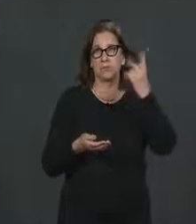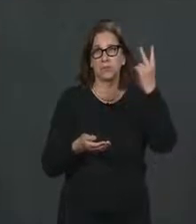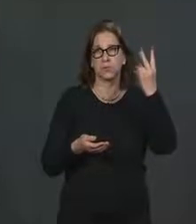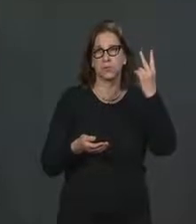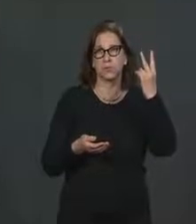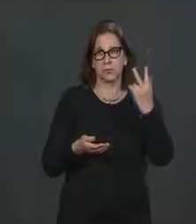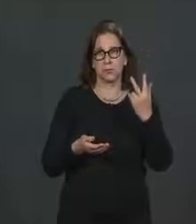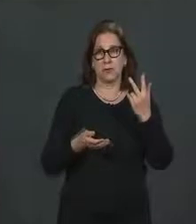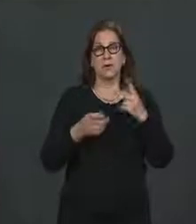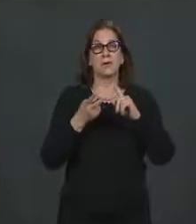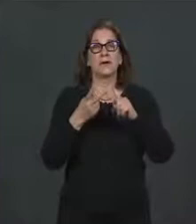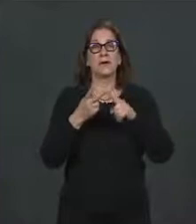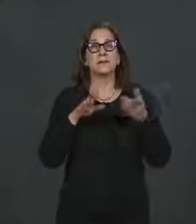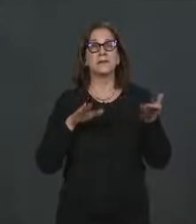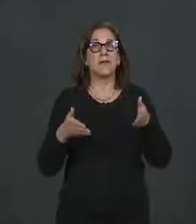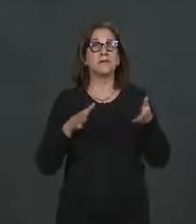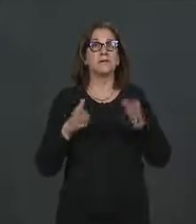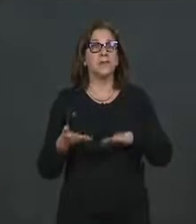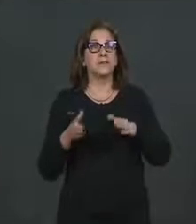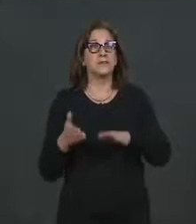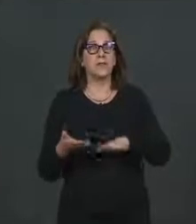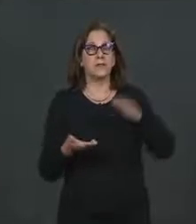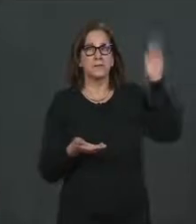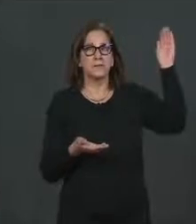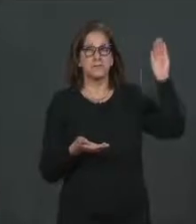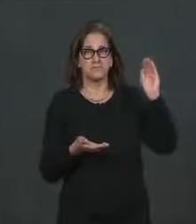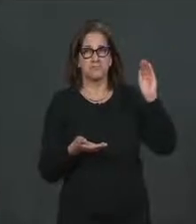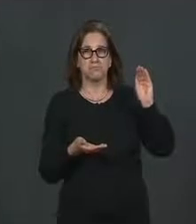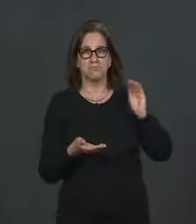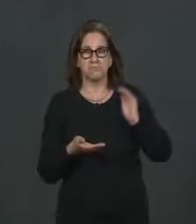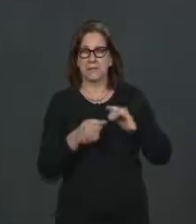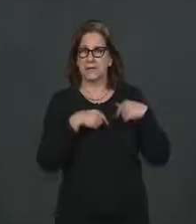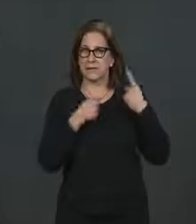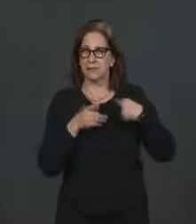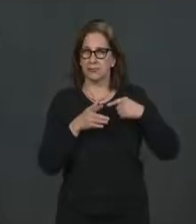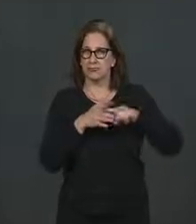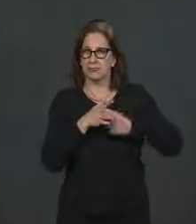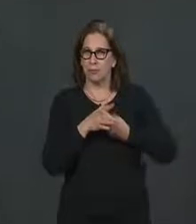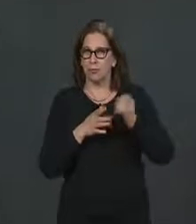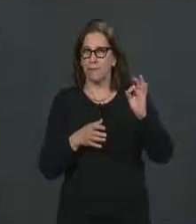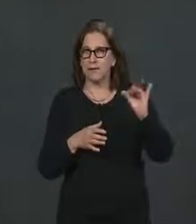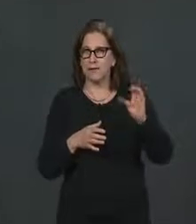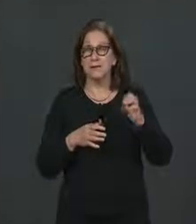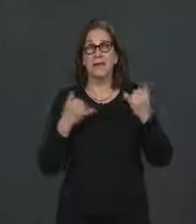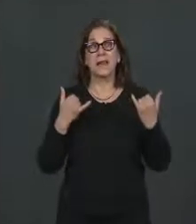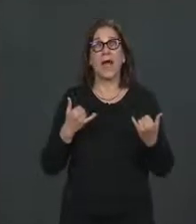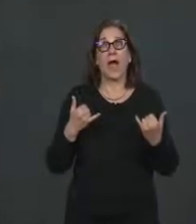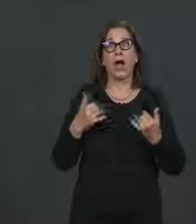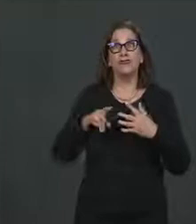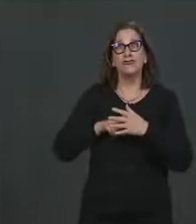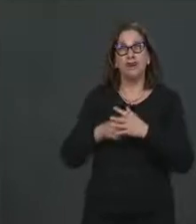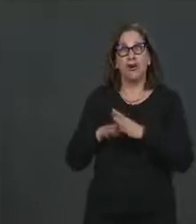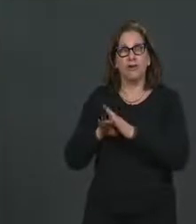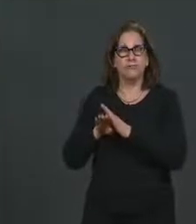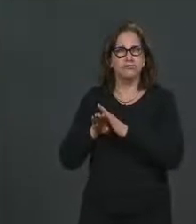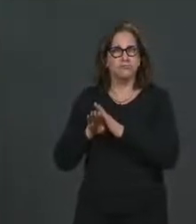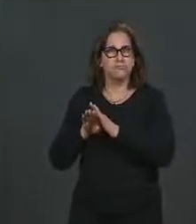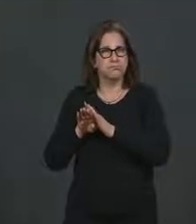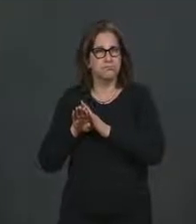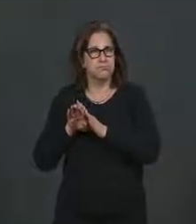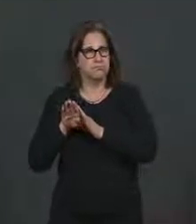well. You know, we're giving up hard-fought, hard-won gains. And as much as we're